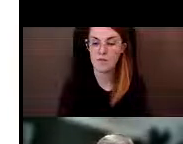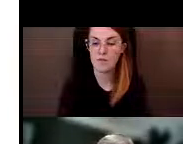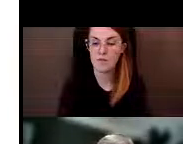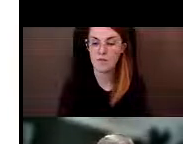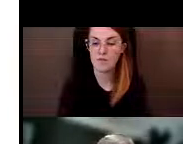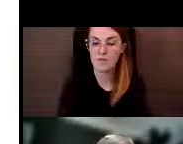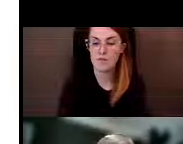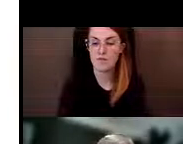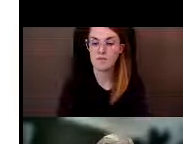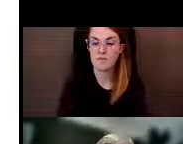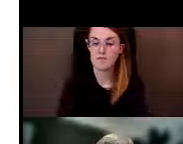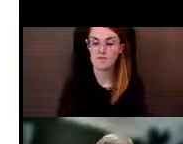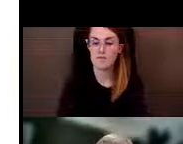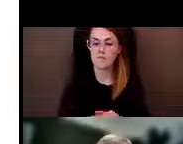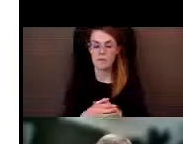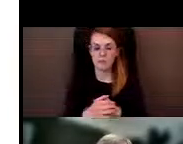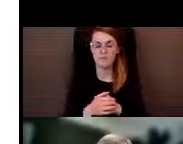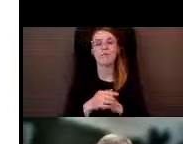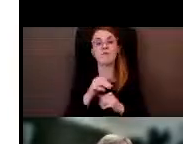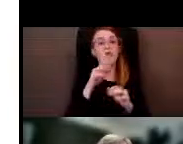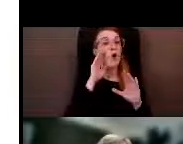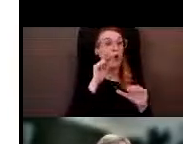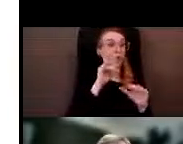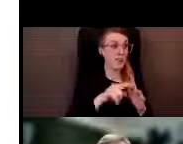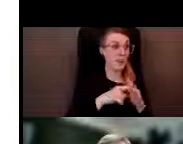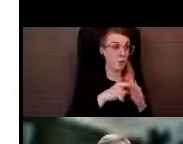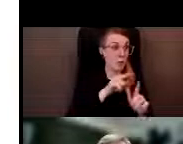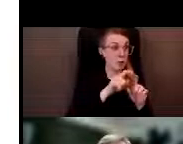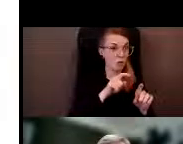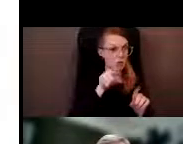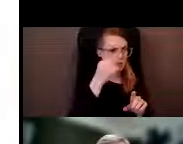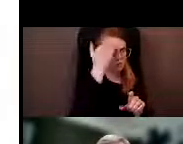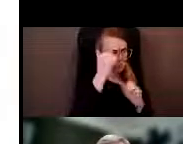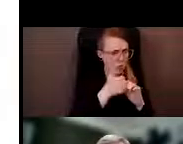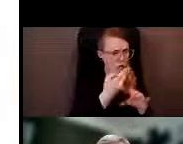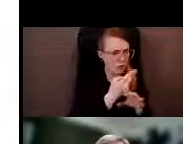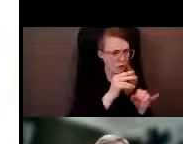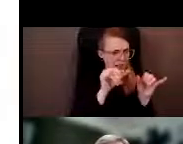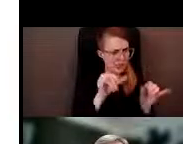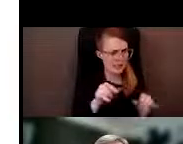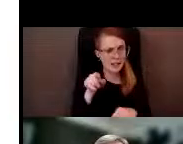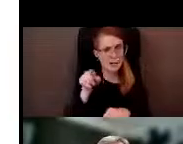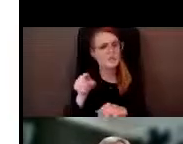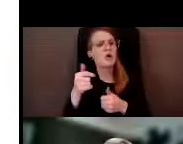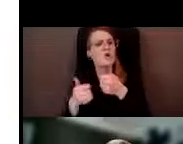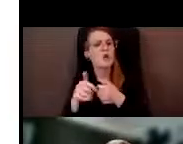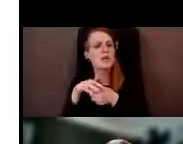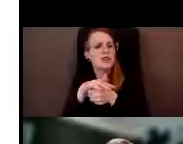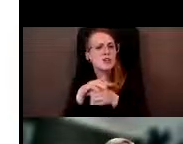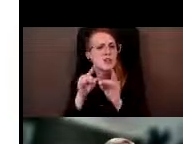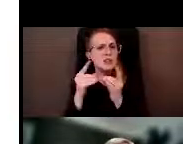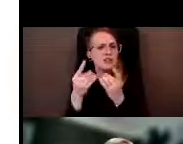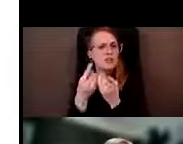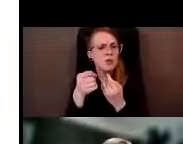live in? As you can see, District 1 is Harper-Madison, 2 is Fuentes, 3 is